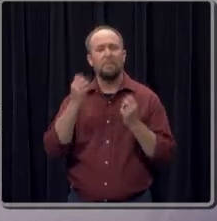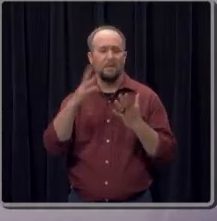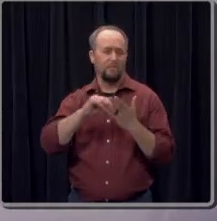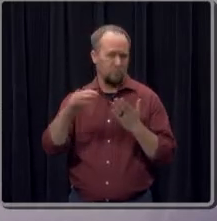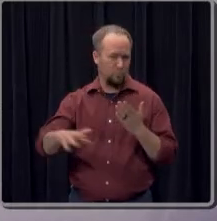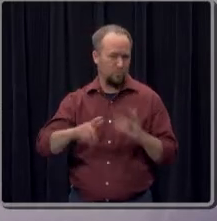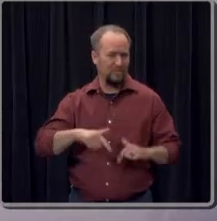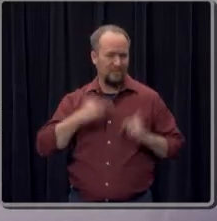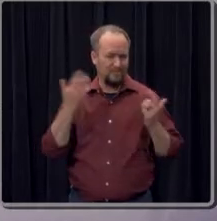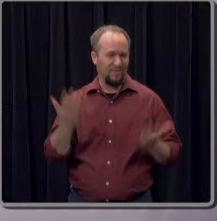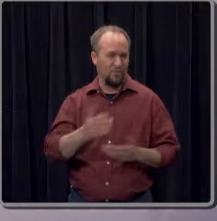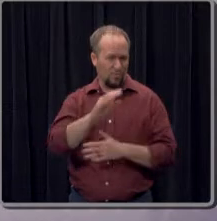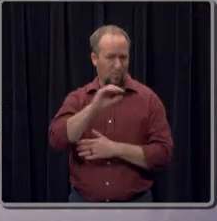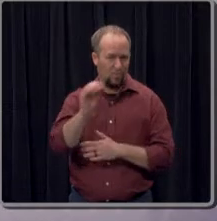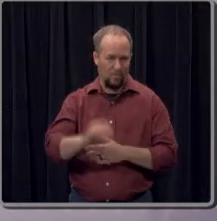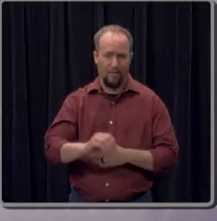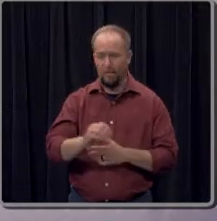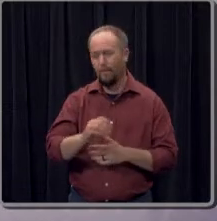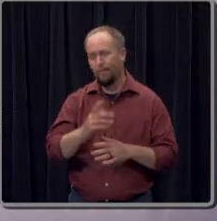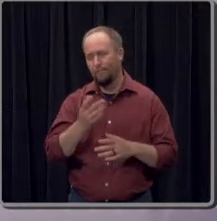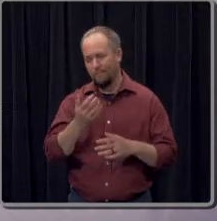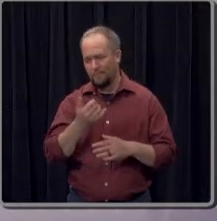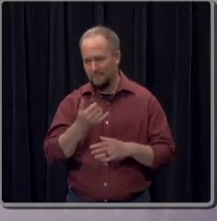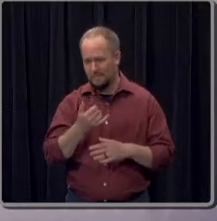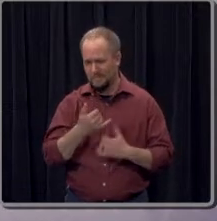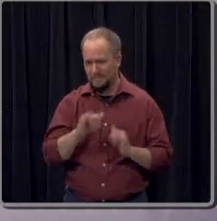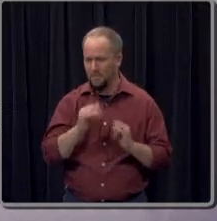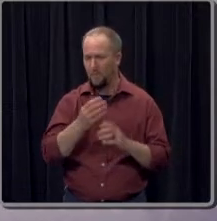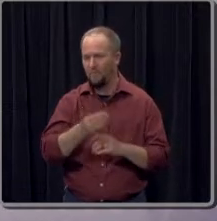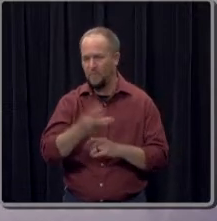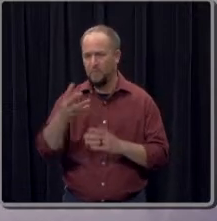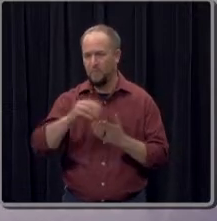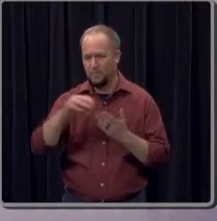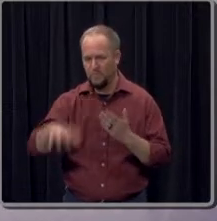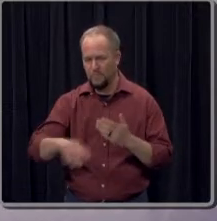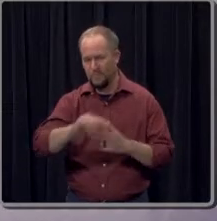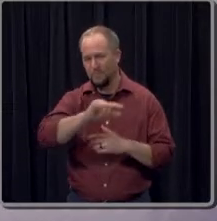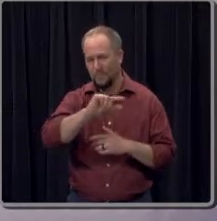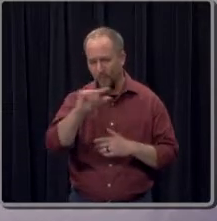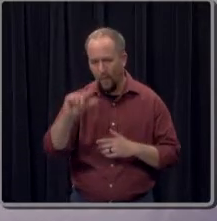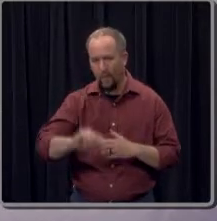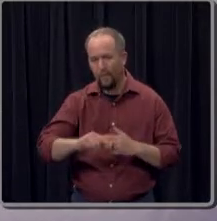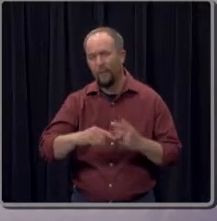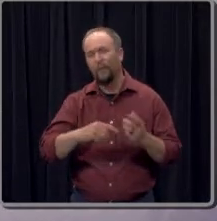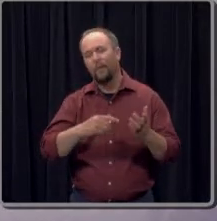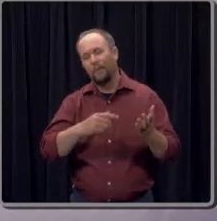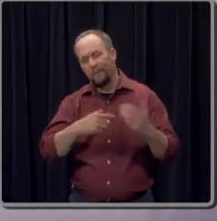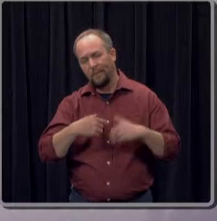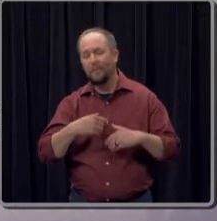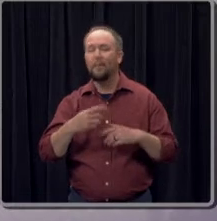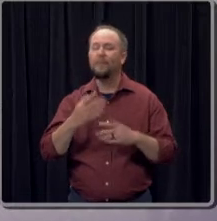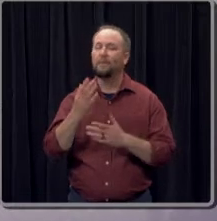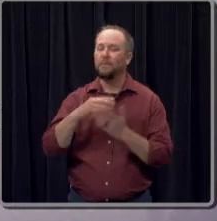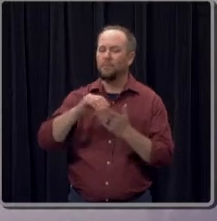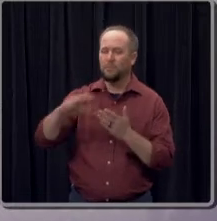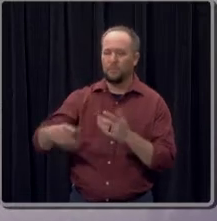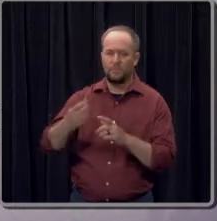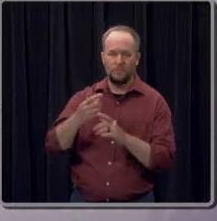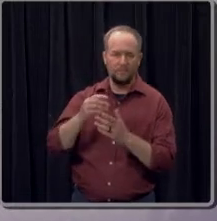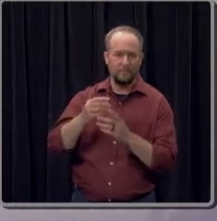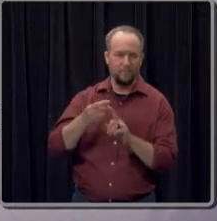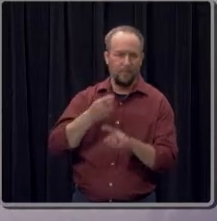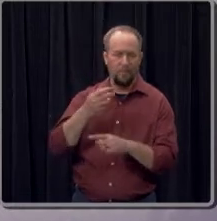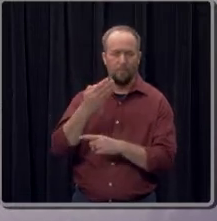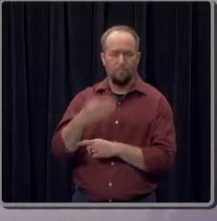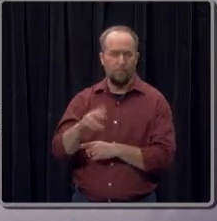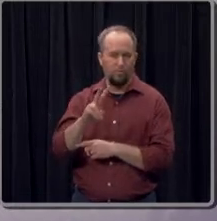here in Olathe, but we do have a handful of students in Gardner. Sometimes we get, and then we get some students from Blue Valley.